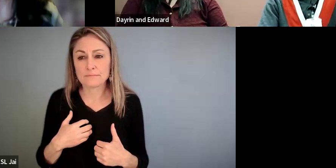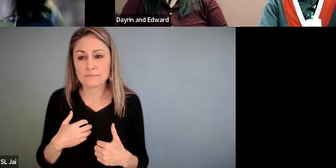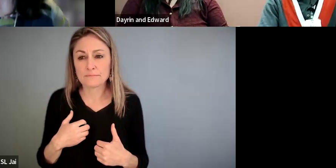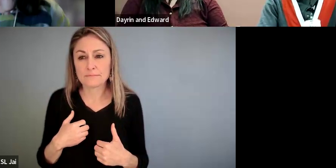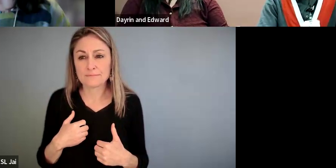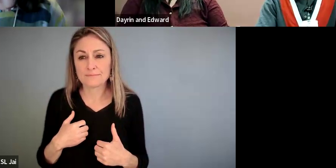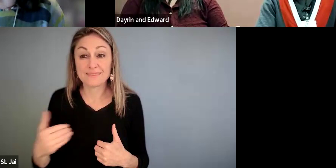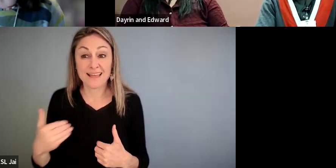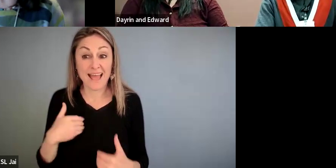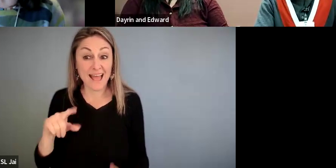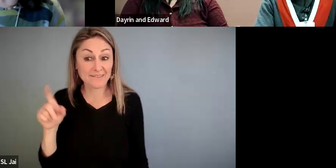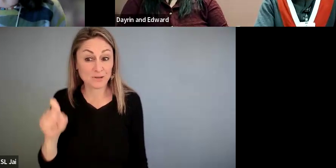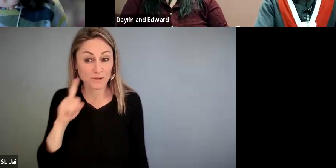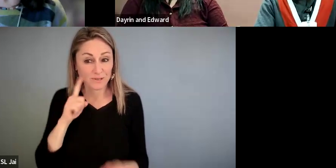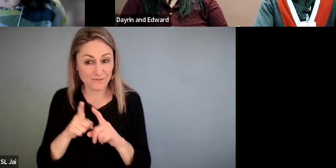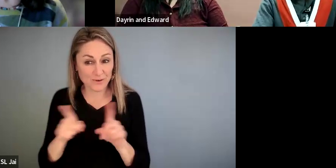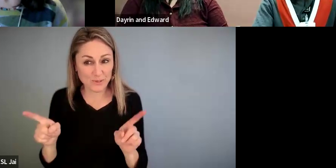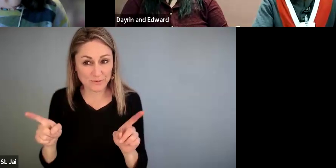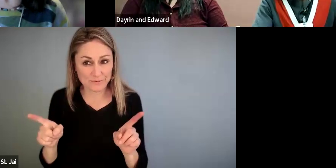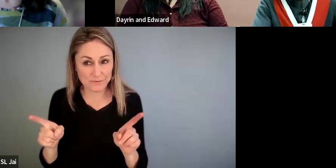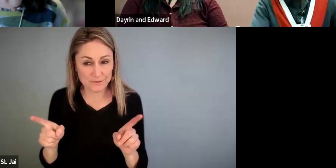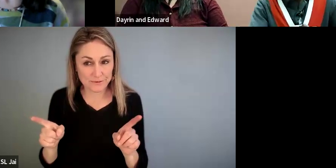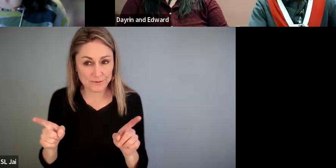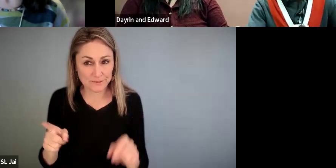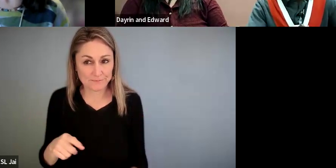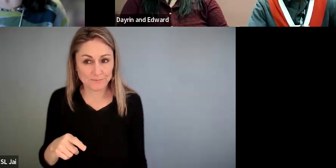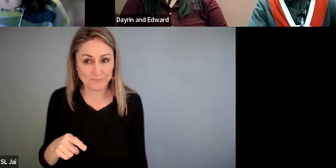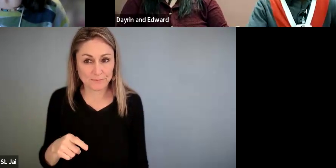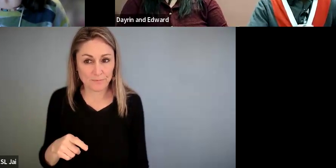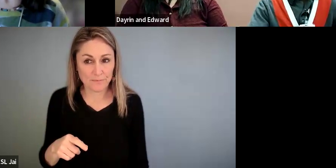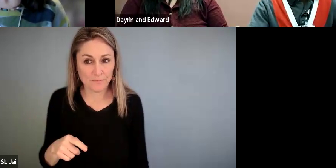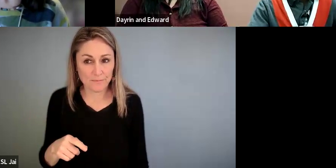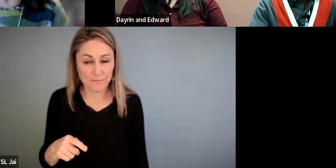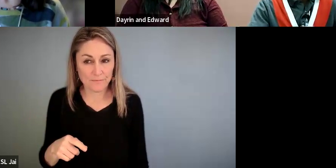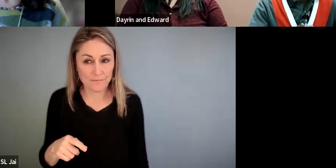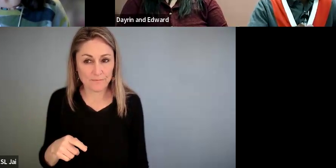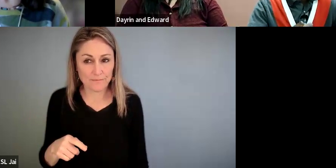I have a question for you,